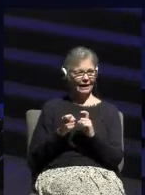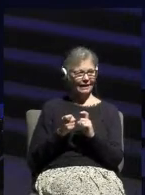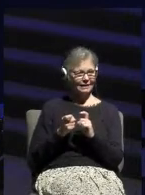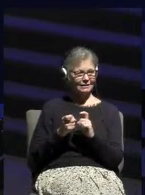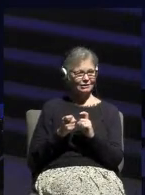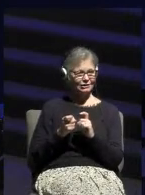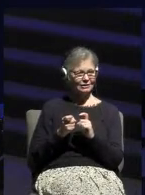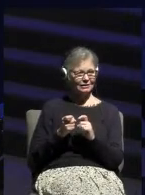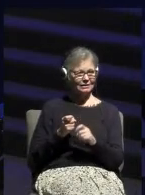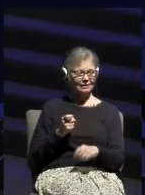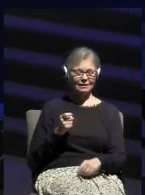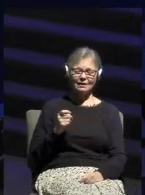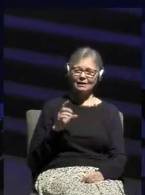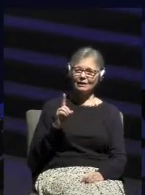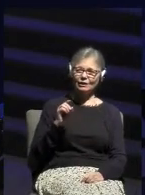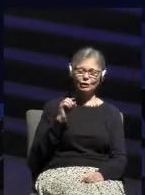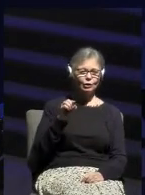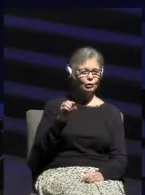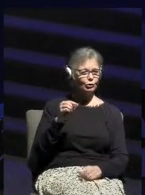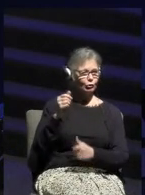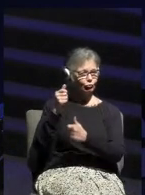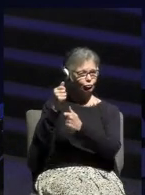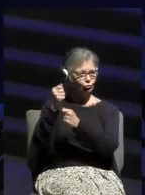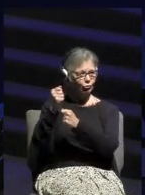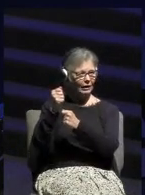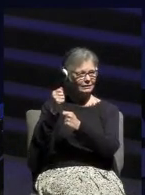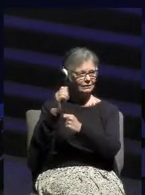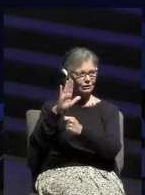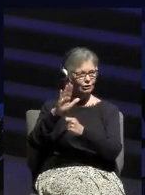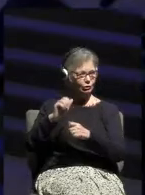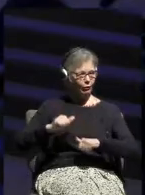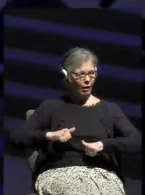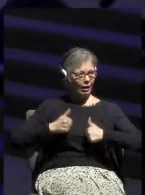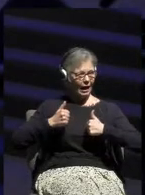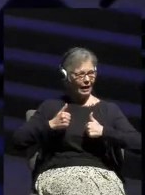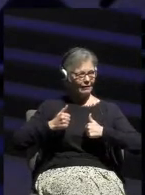do you really trust where you're placing your life?